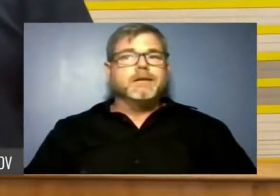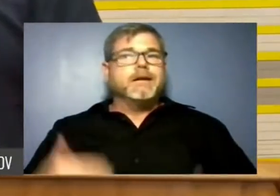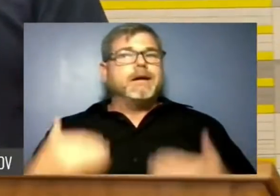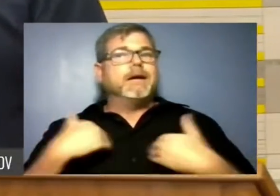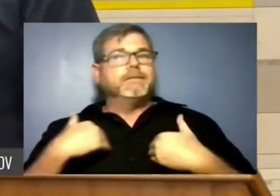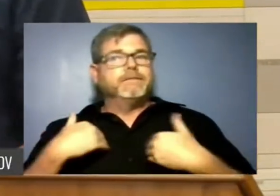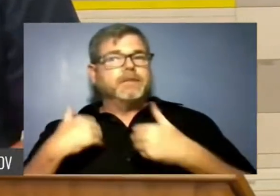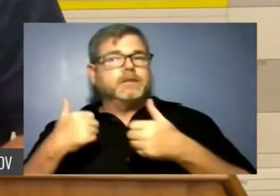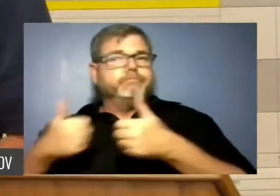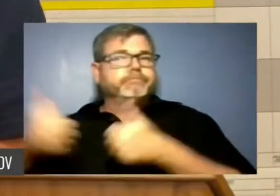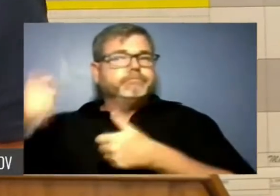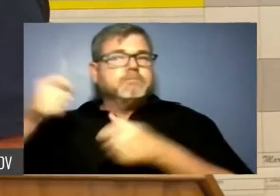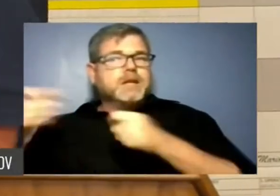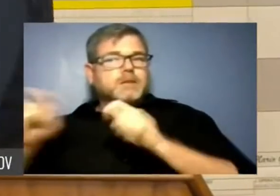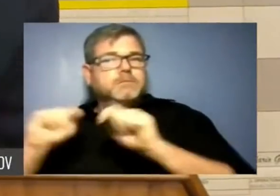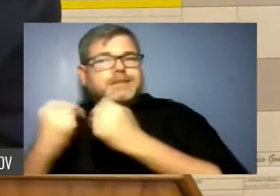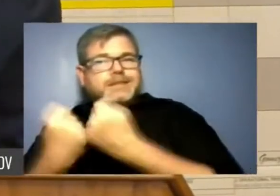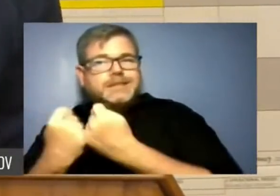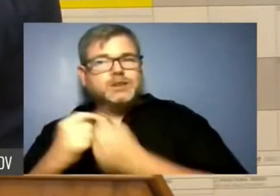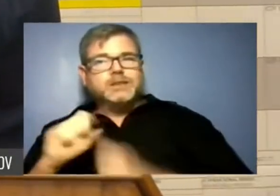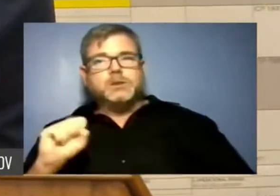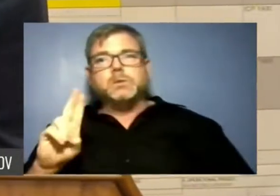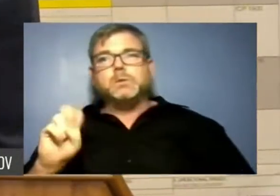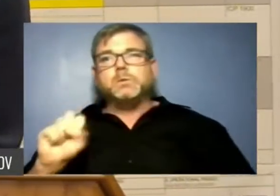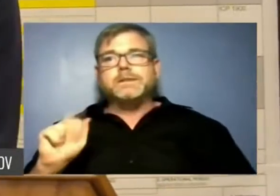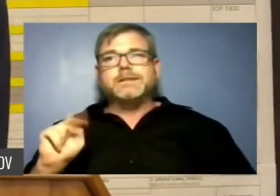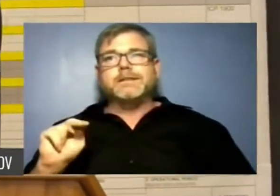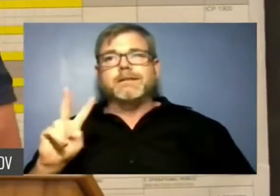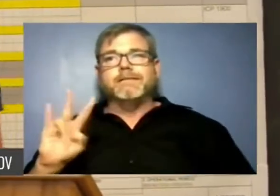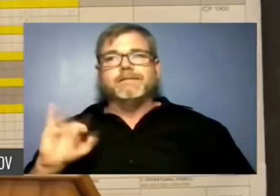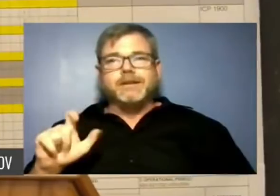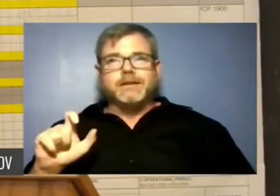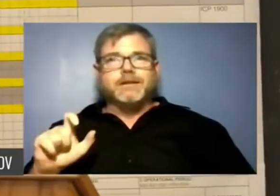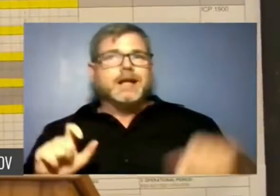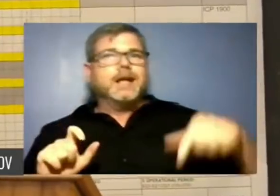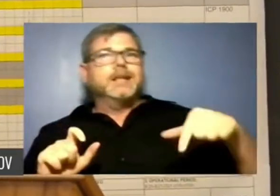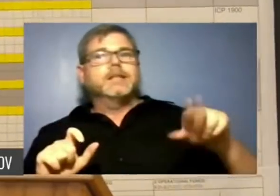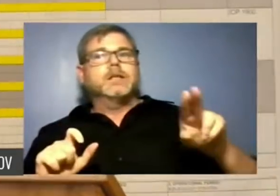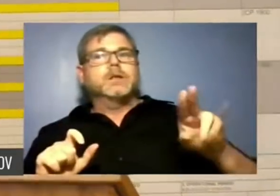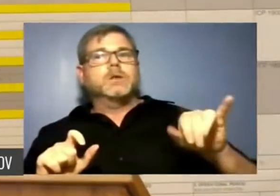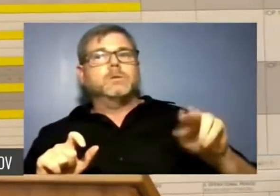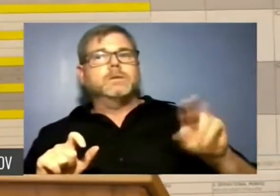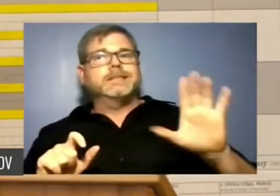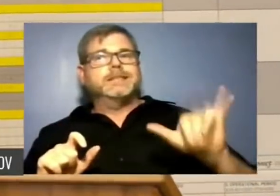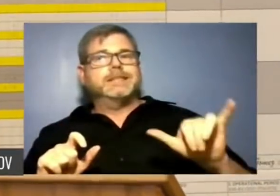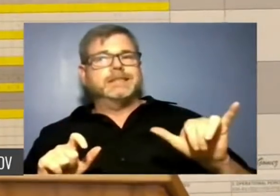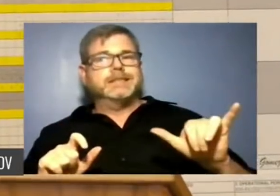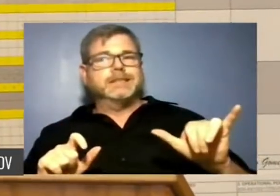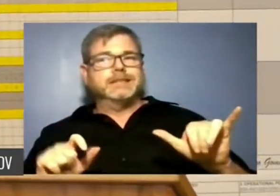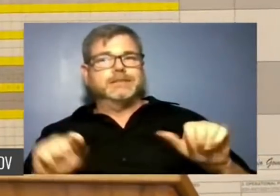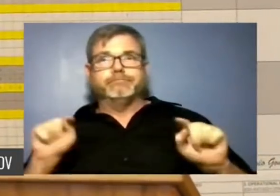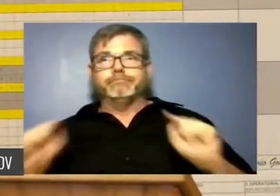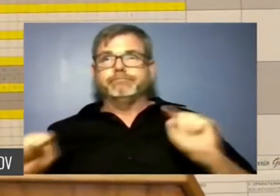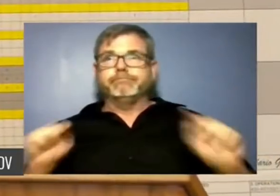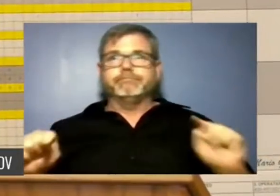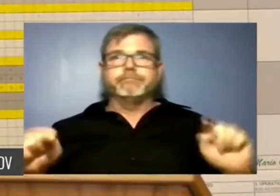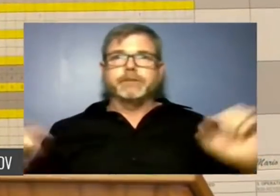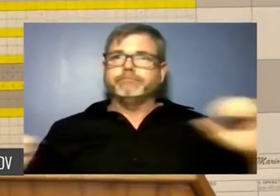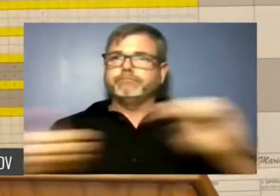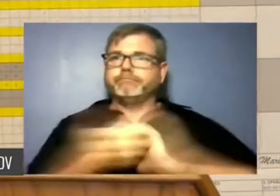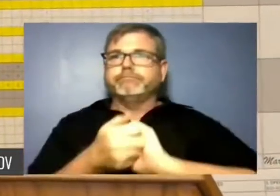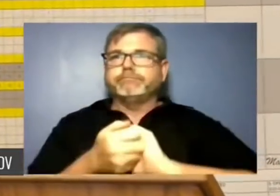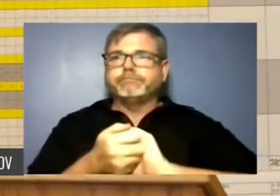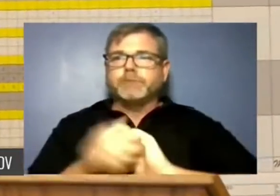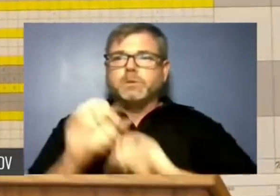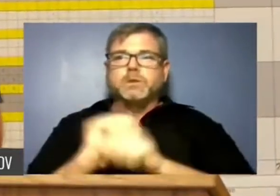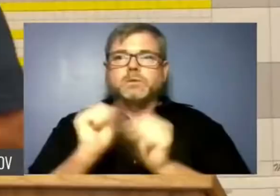working together to make sure that we're in sync to try to get around 600,000 acres. We have 6,000 people on